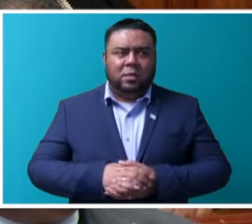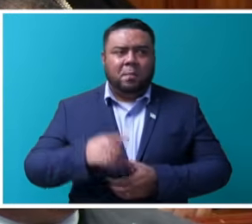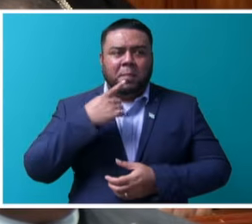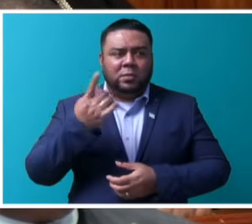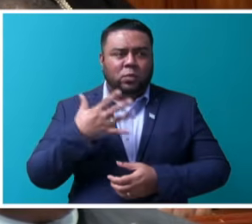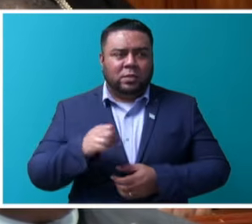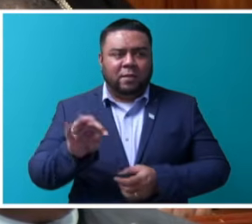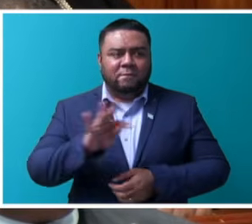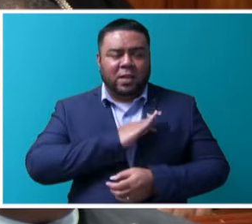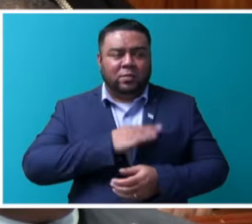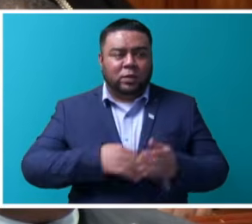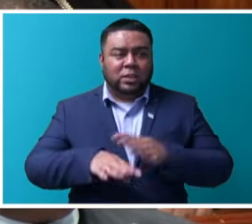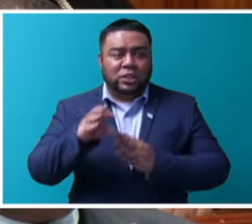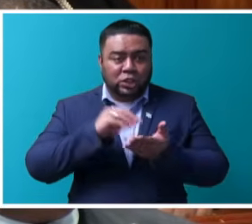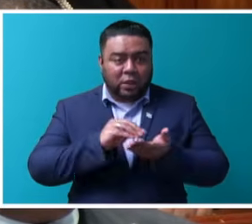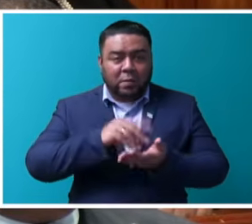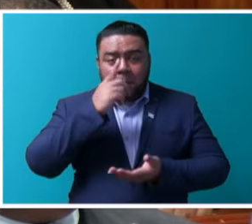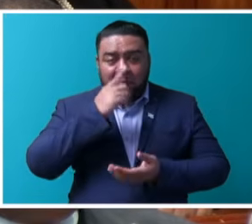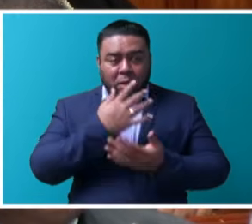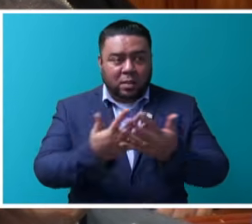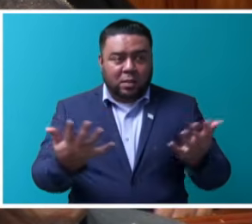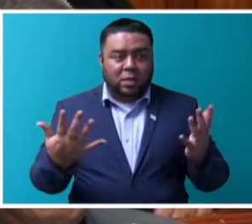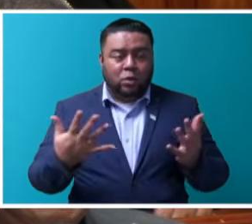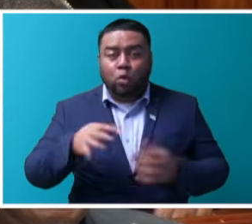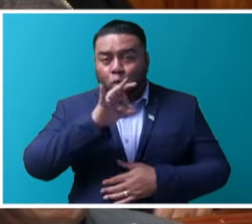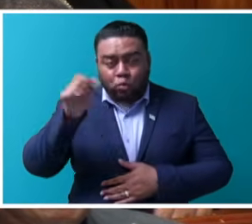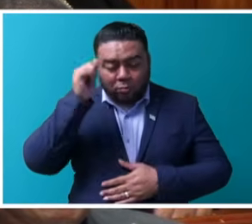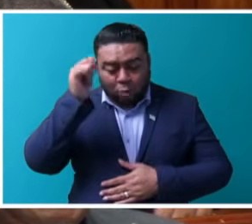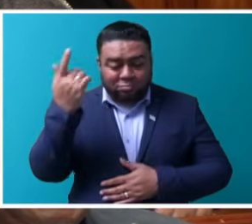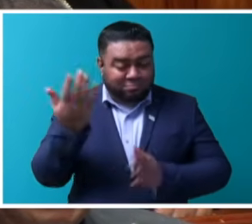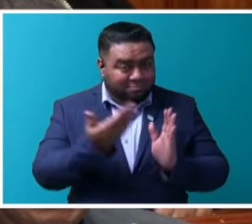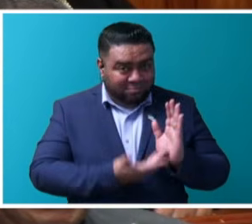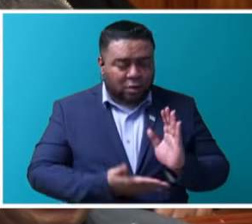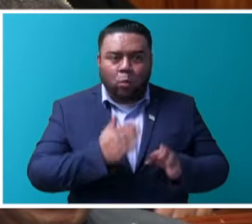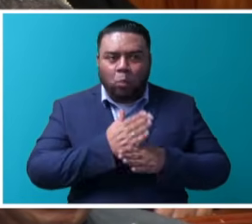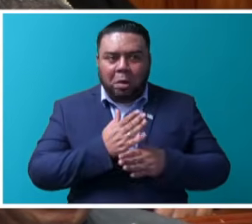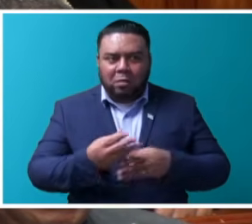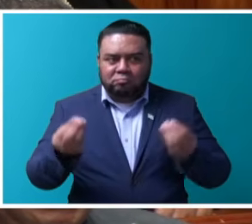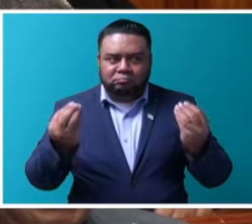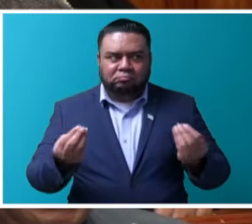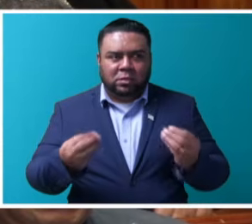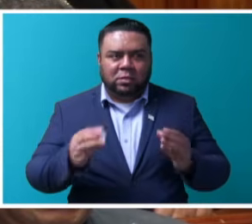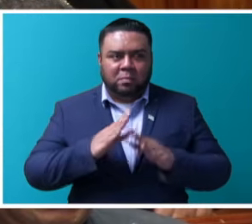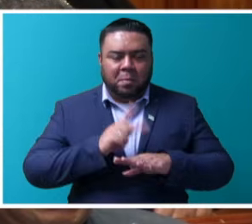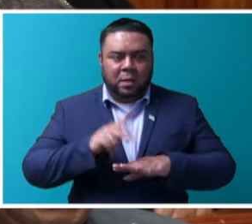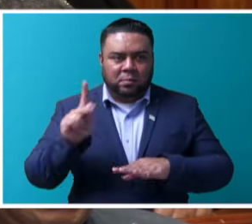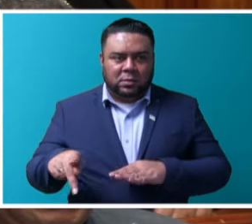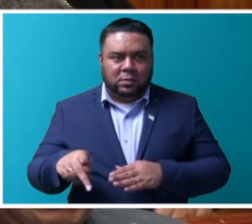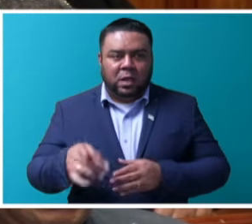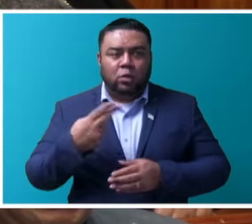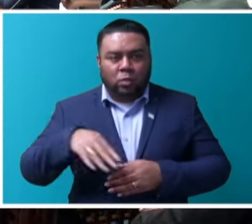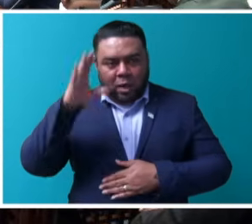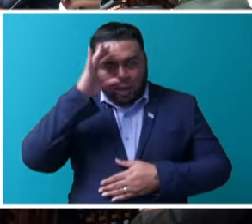had faithfully served the people, not to acknowledge his contribution and worth to these chambers and to the